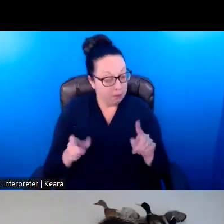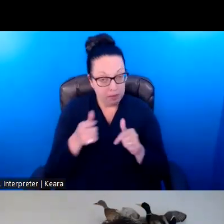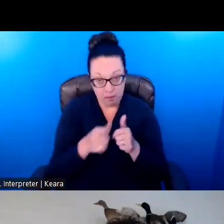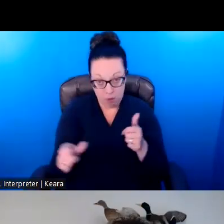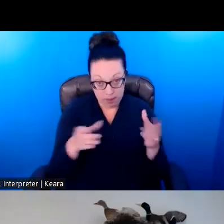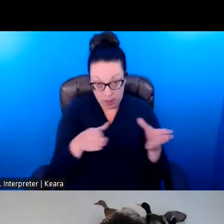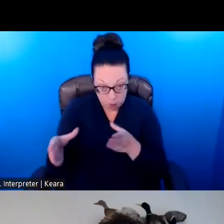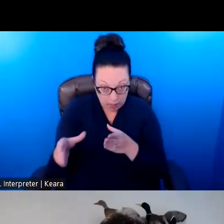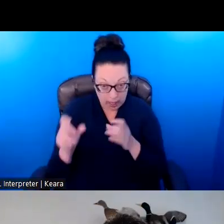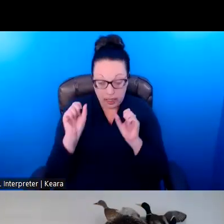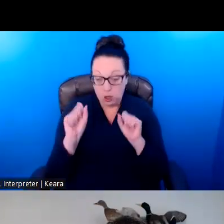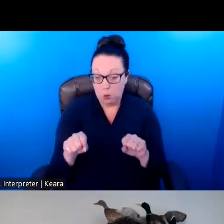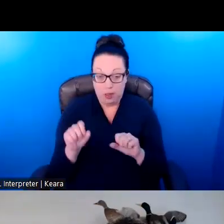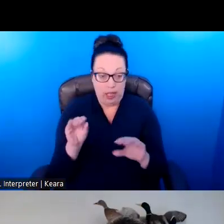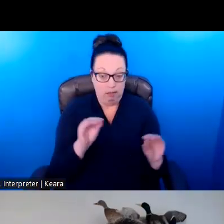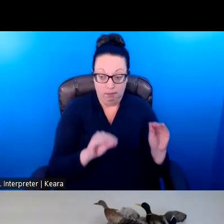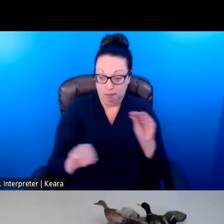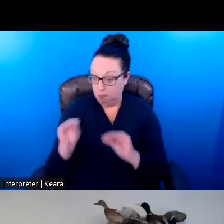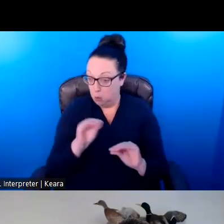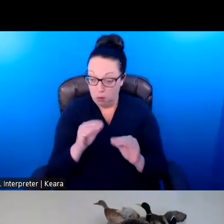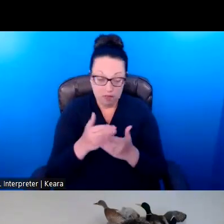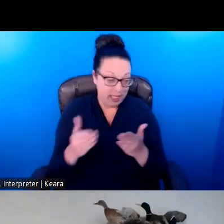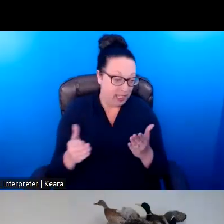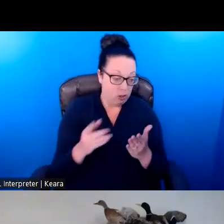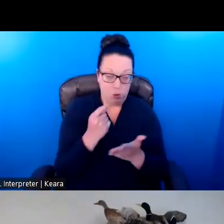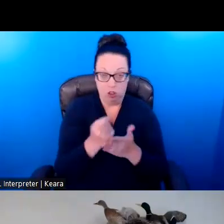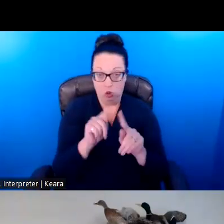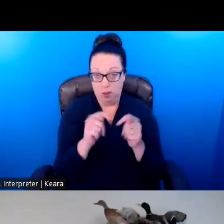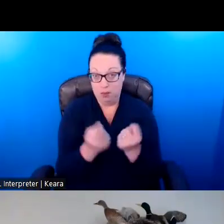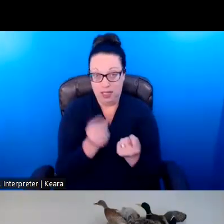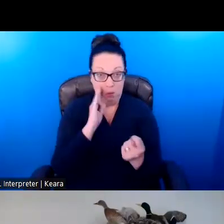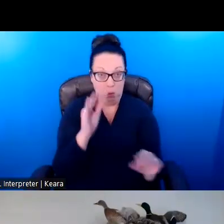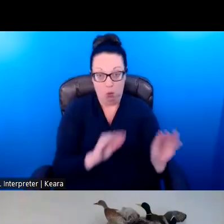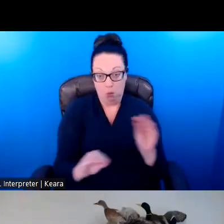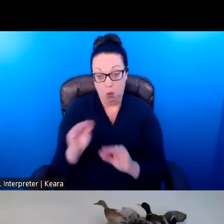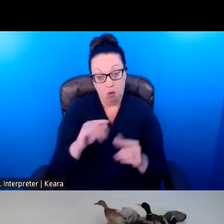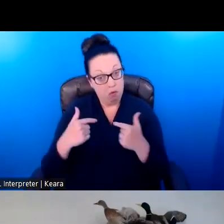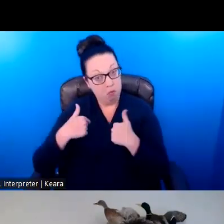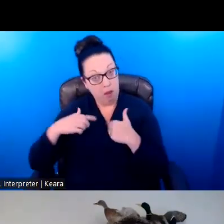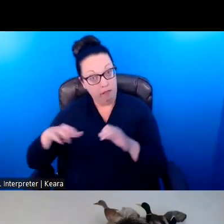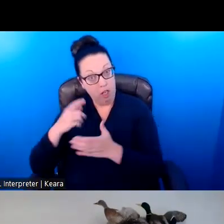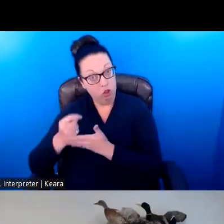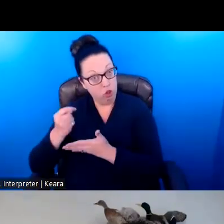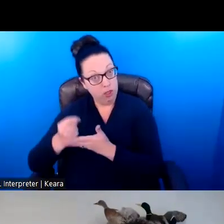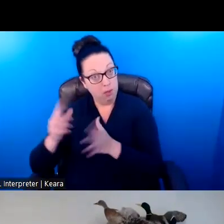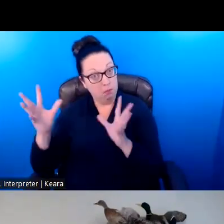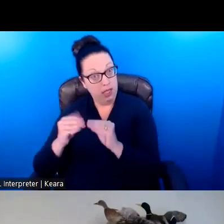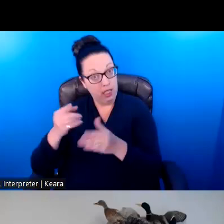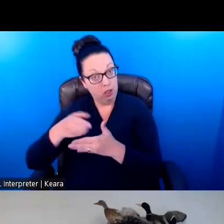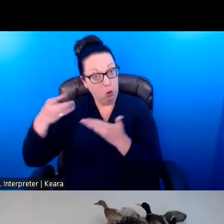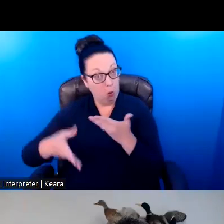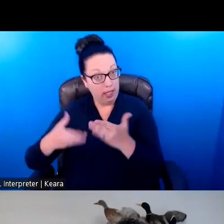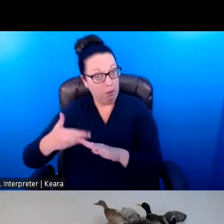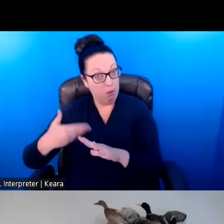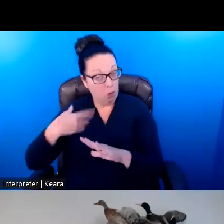can move things, or maybe the treatment team can move things around. I have done treatment meetings on a weekend before, just because it